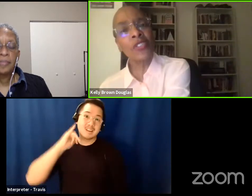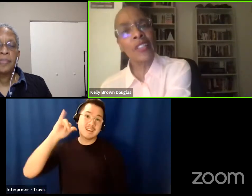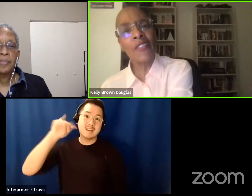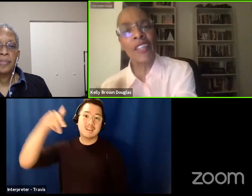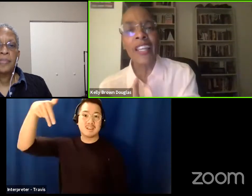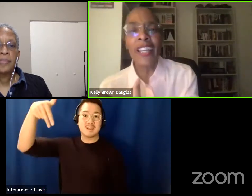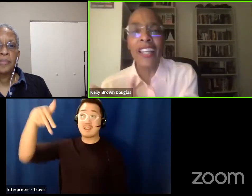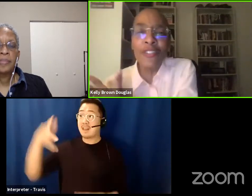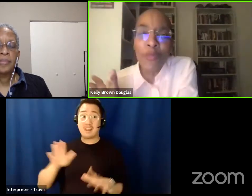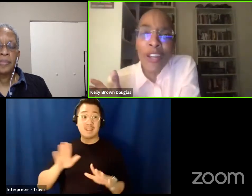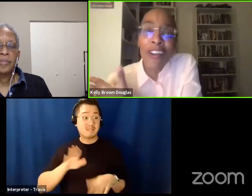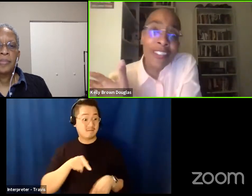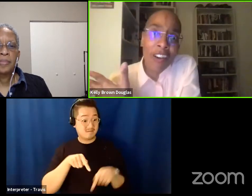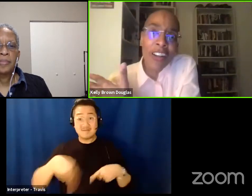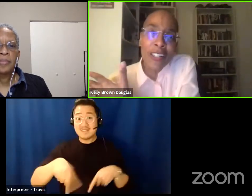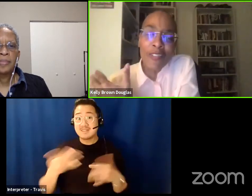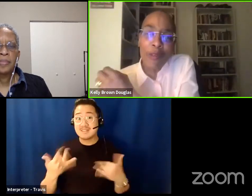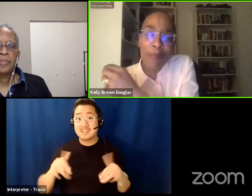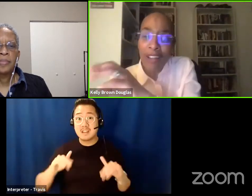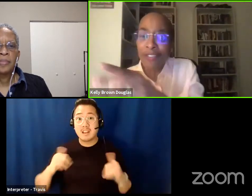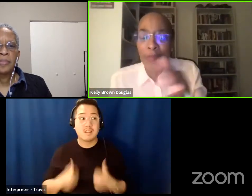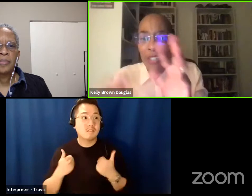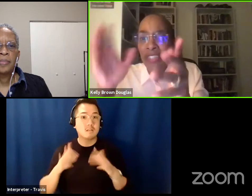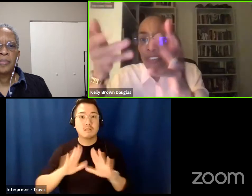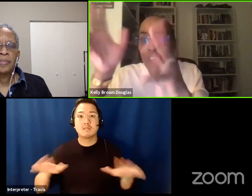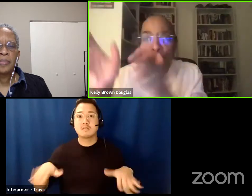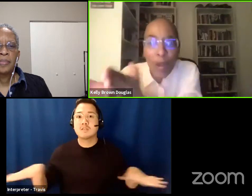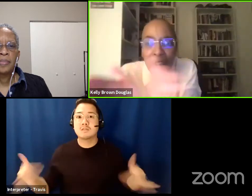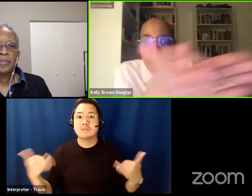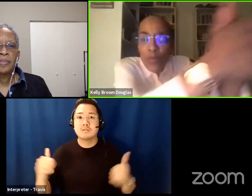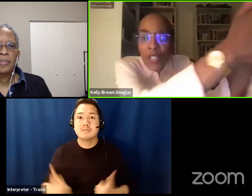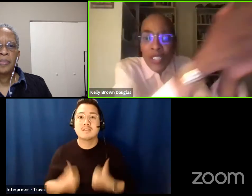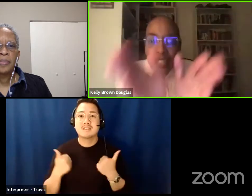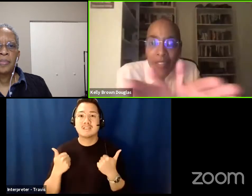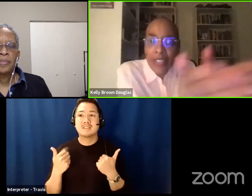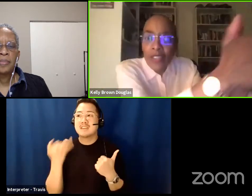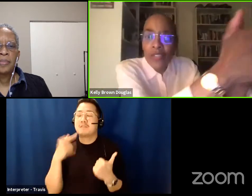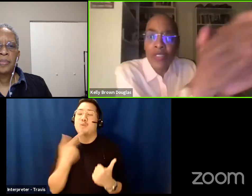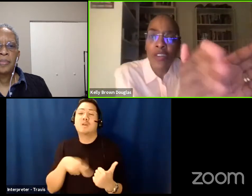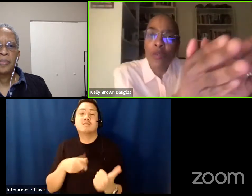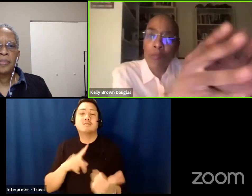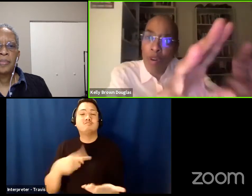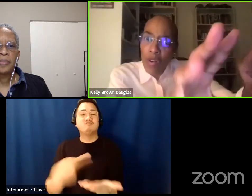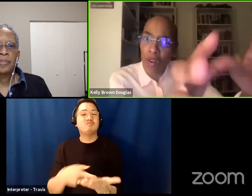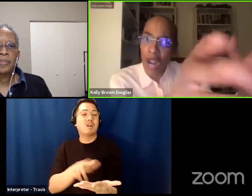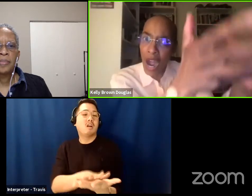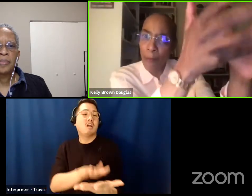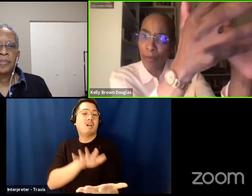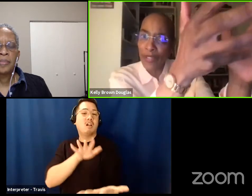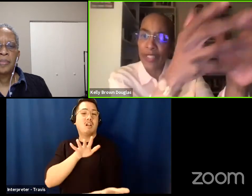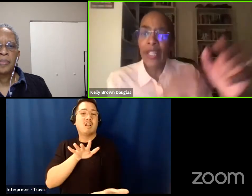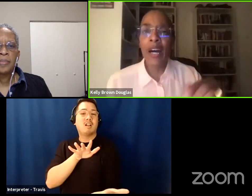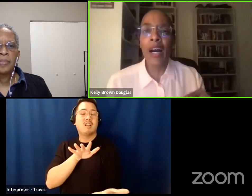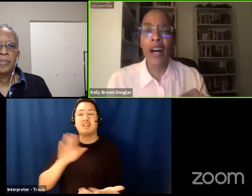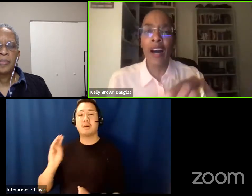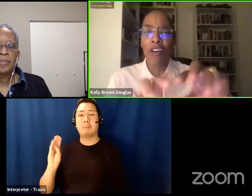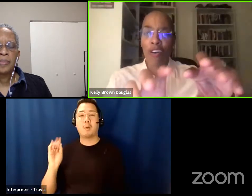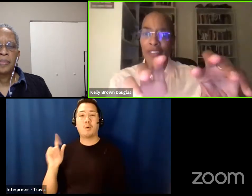kids are still living. And so we aren't talking even about some ethereal way in which your moral